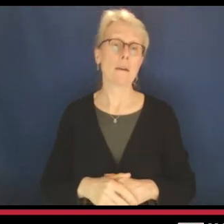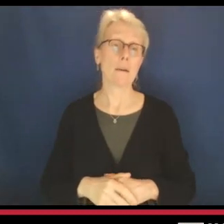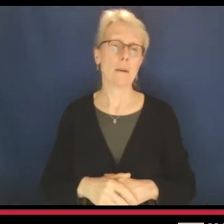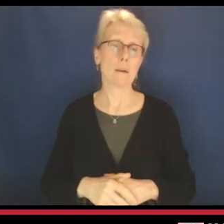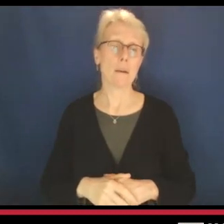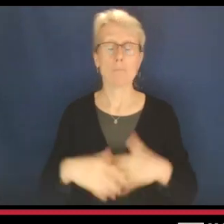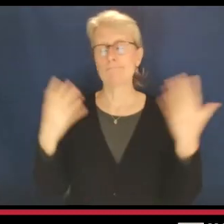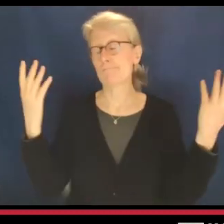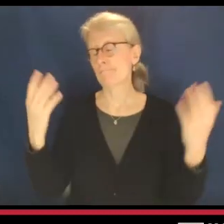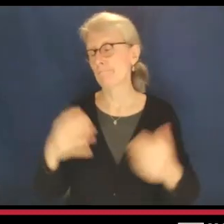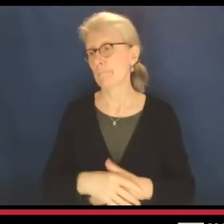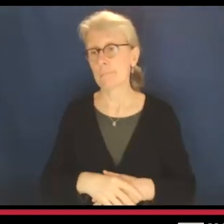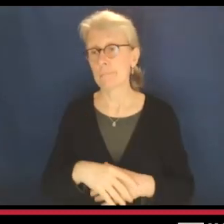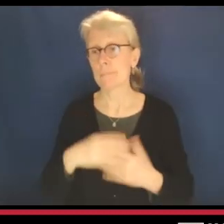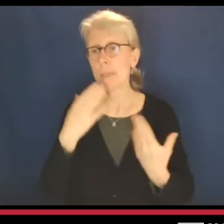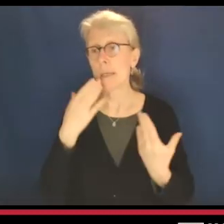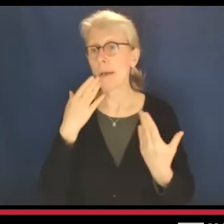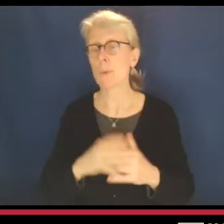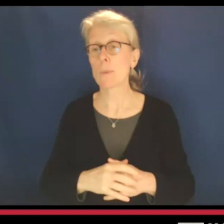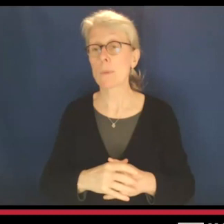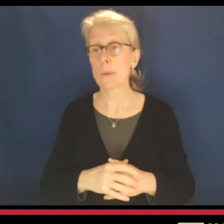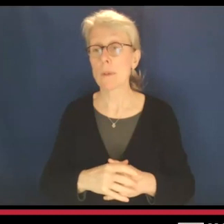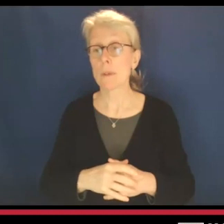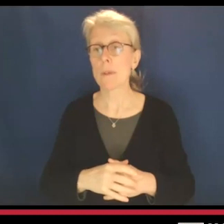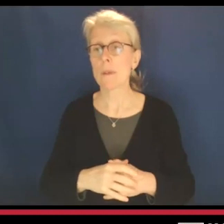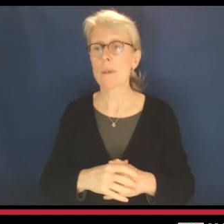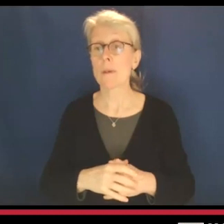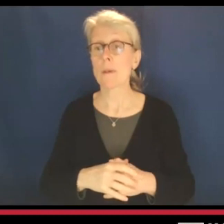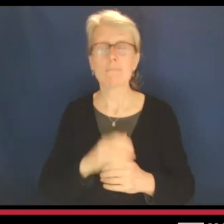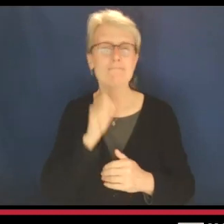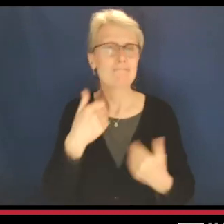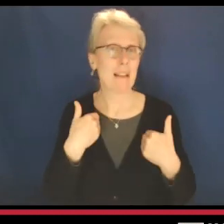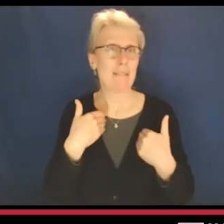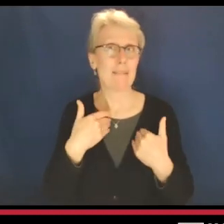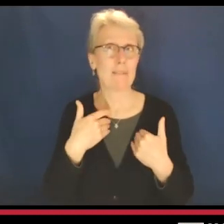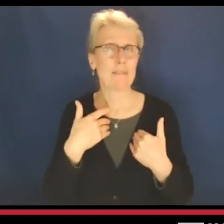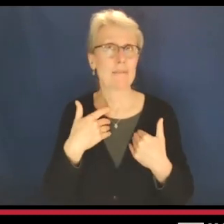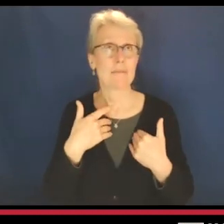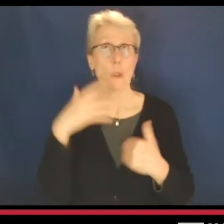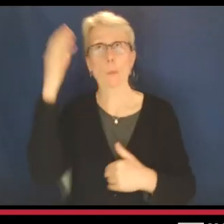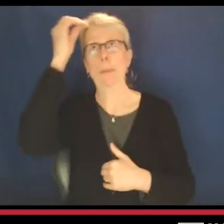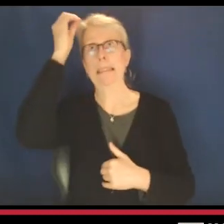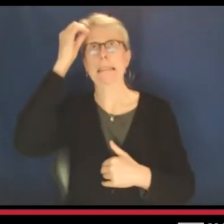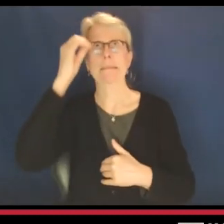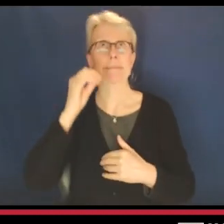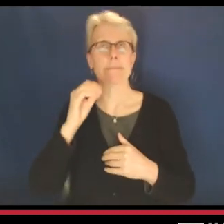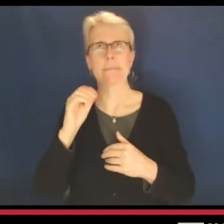I don't know. It's again something that I don't have a strong view about. But I think